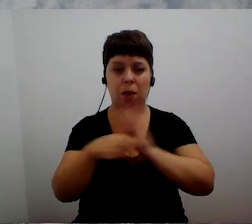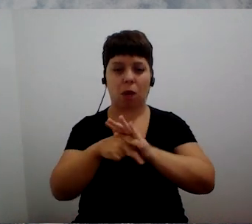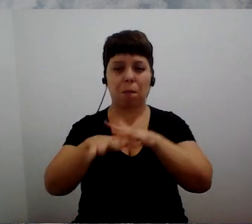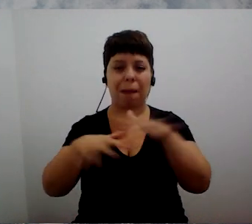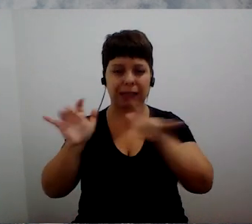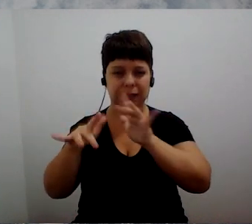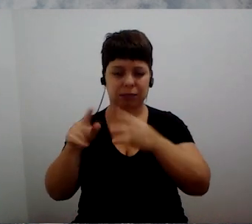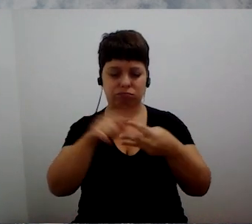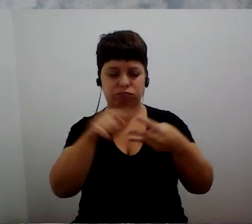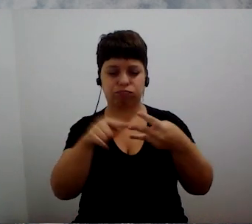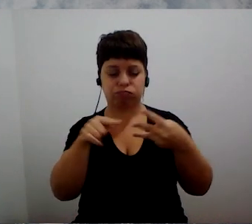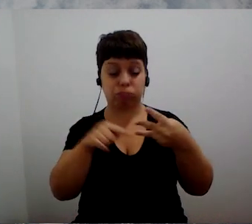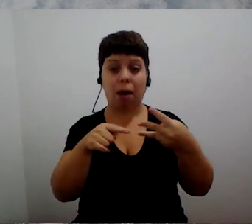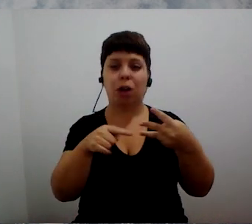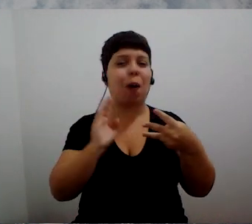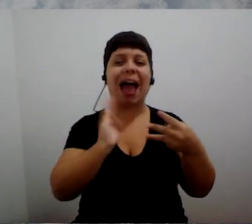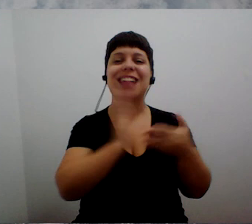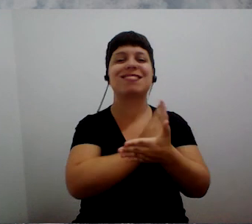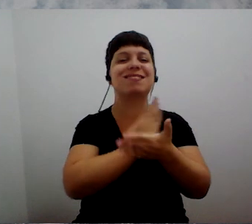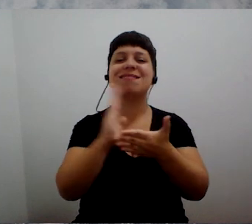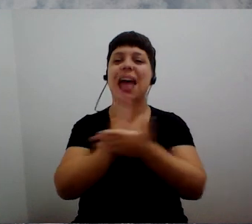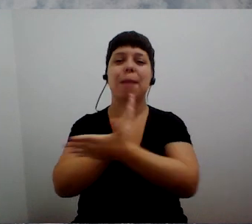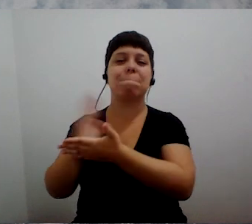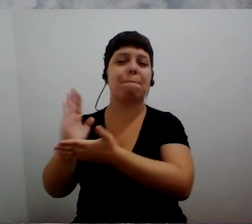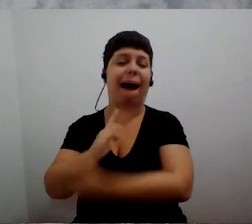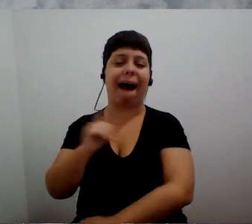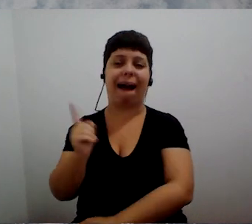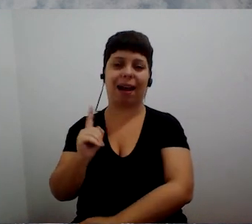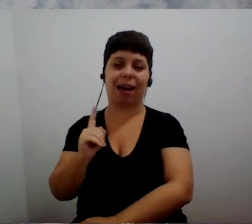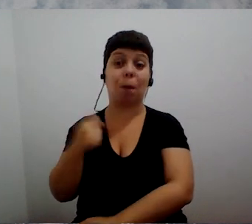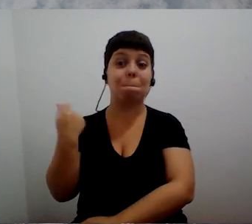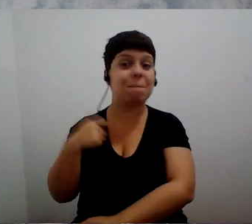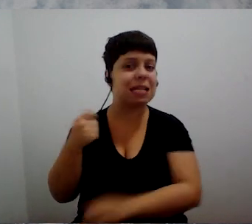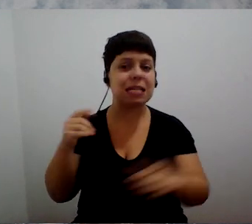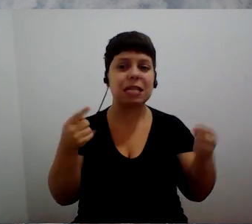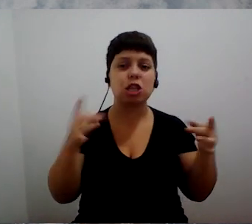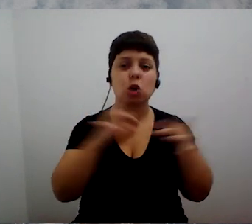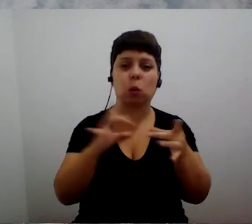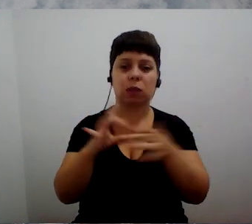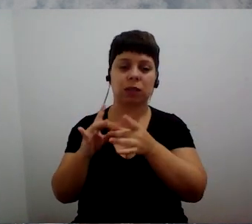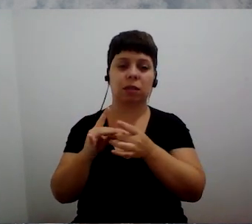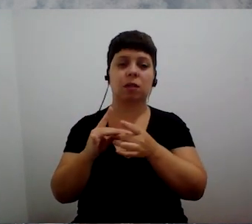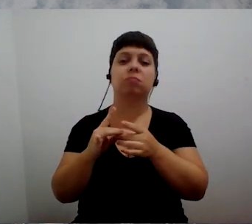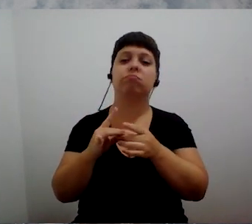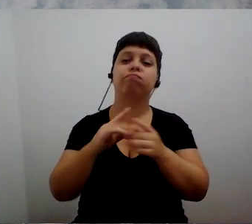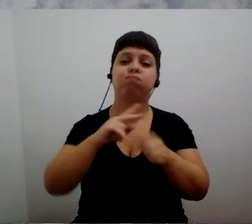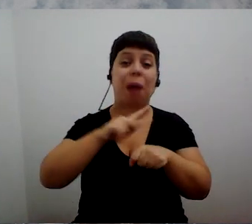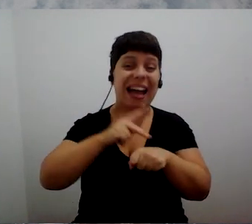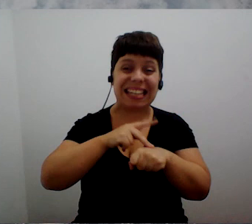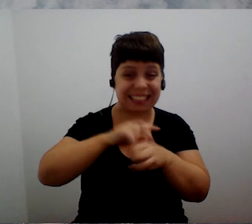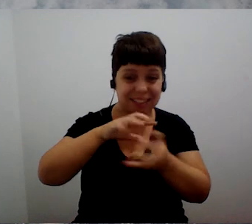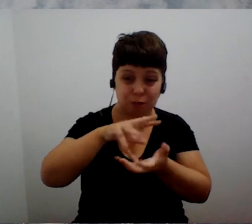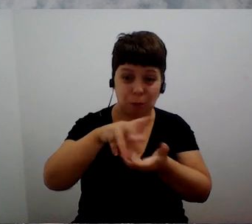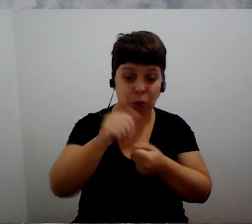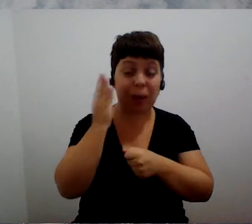national jurisdiction, the UNEA process for marine litter, it's all gotta be connected. It's all gotta be